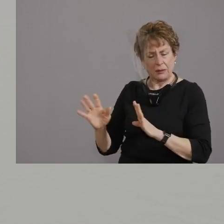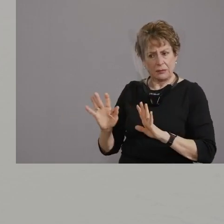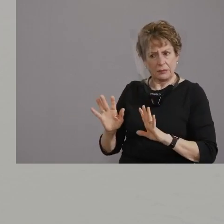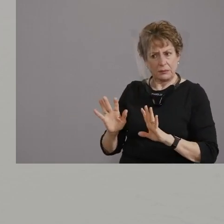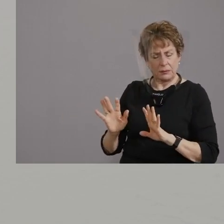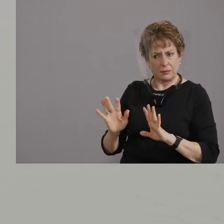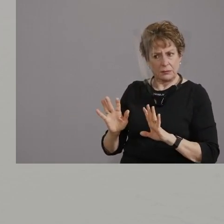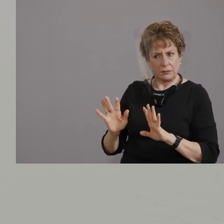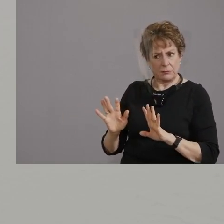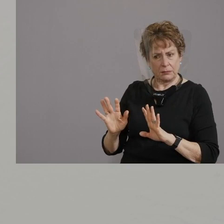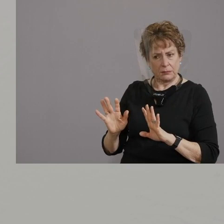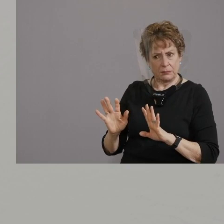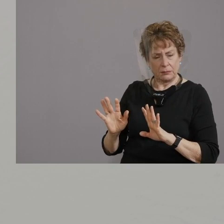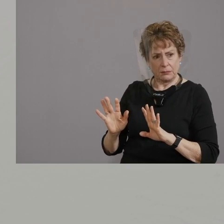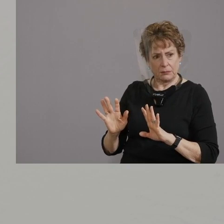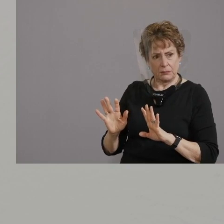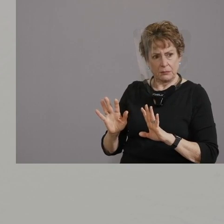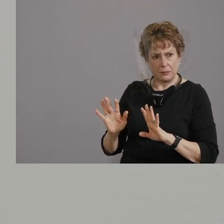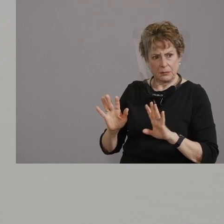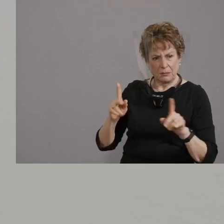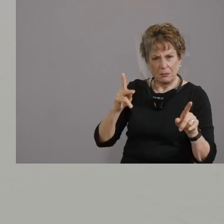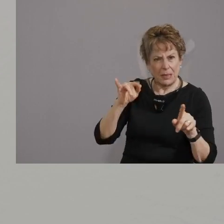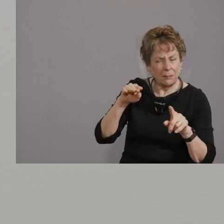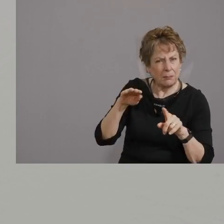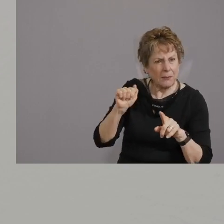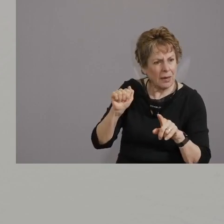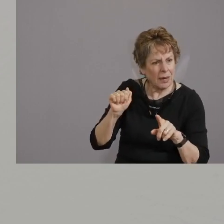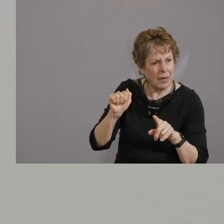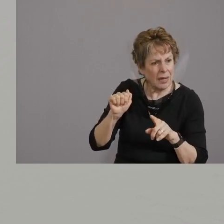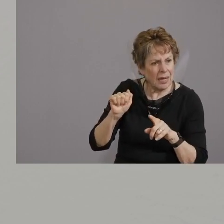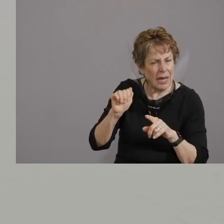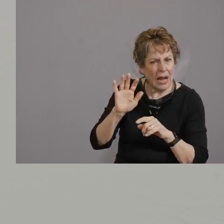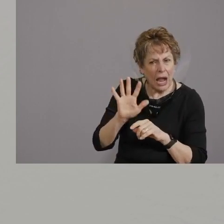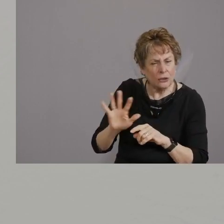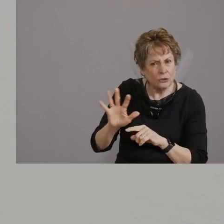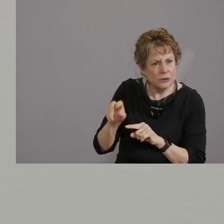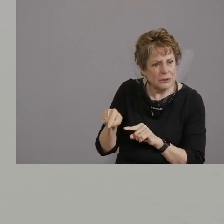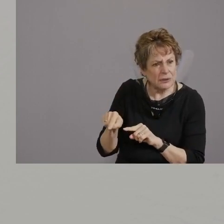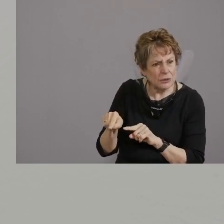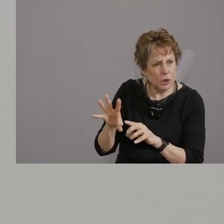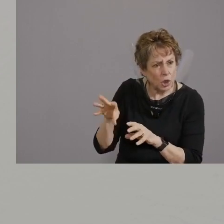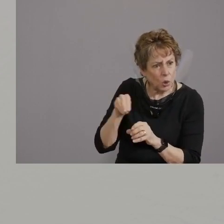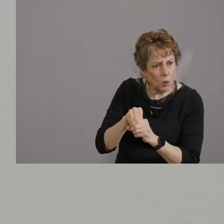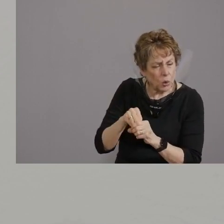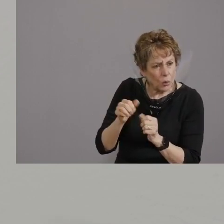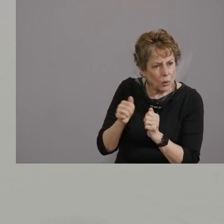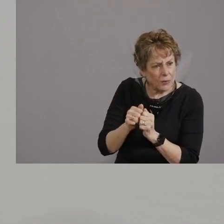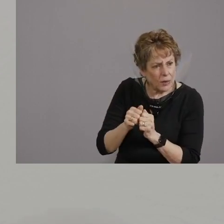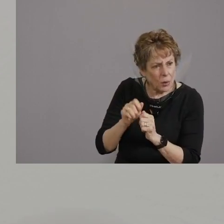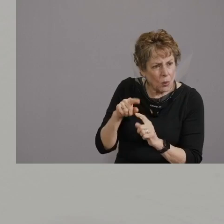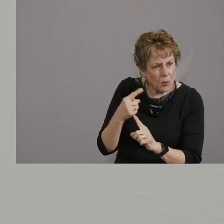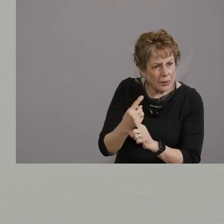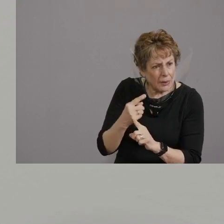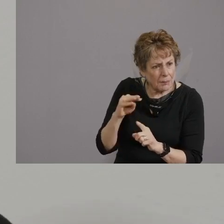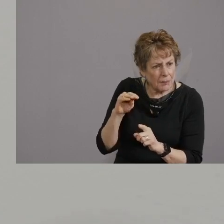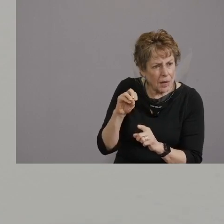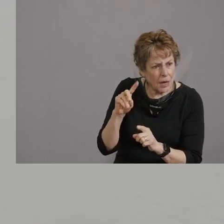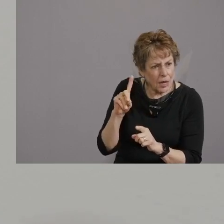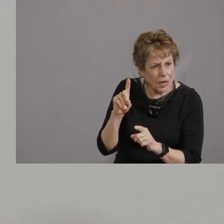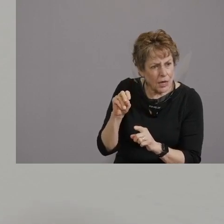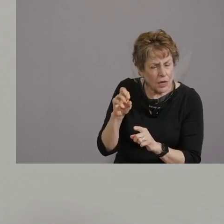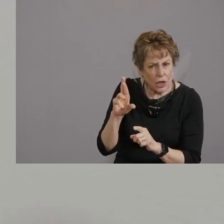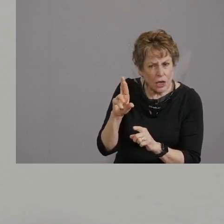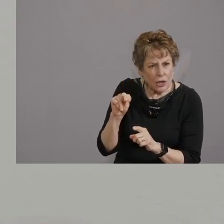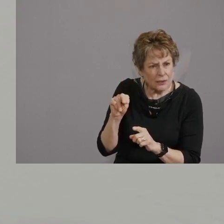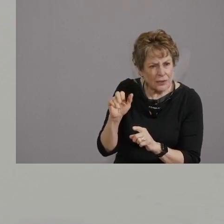Pima County was included in that on the Moderna, that they just wanted Moderna and not the Pfizer, or those more rural counties?